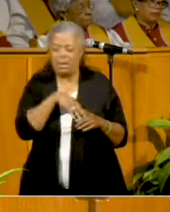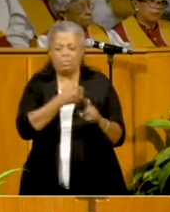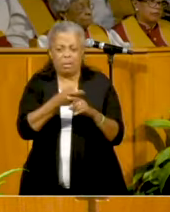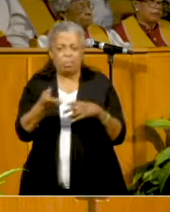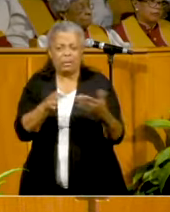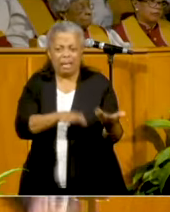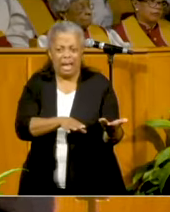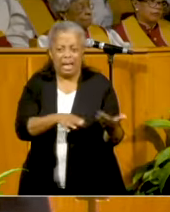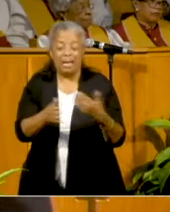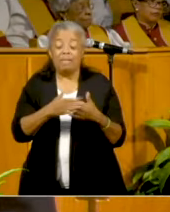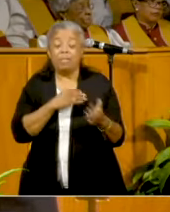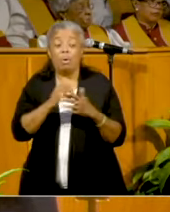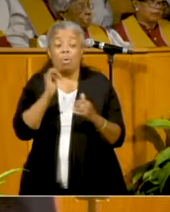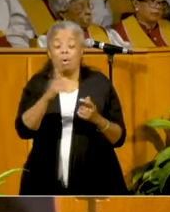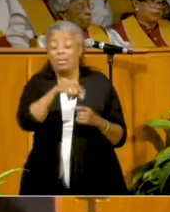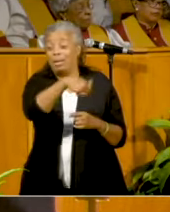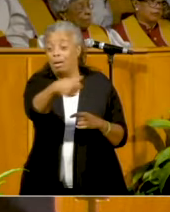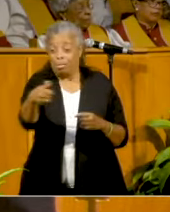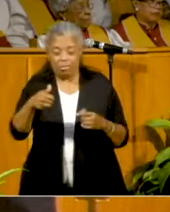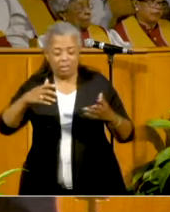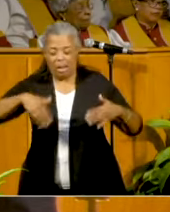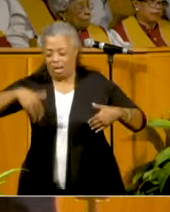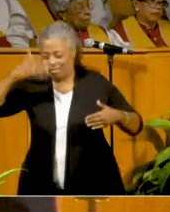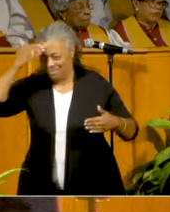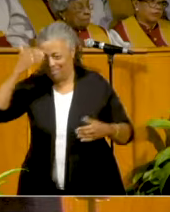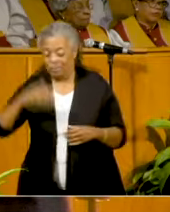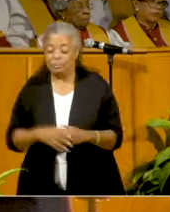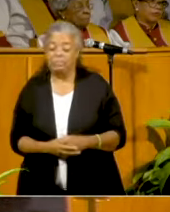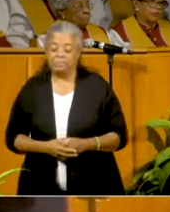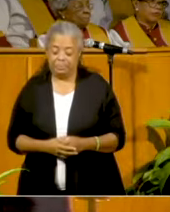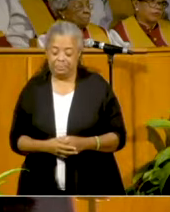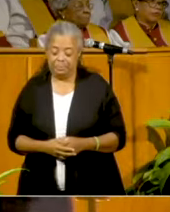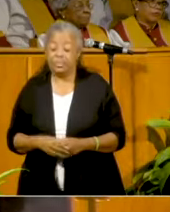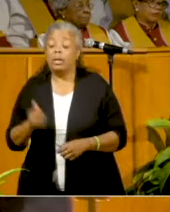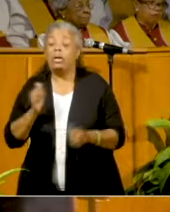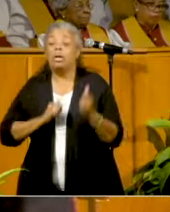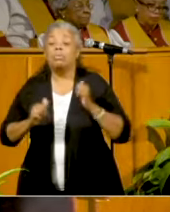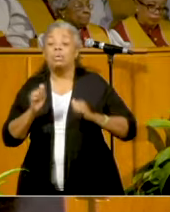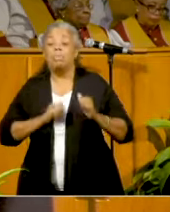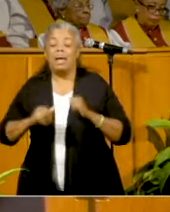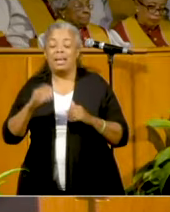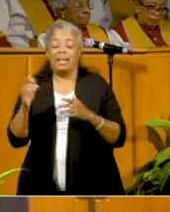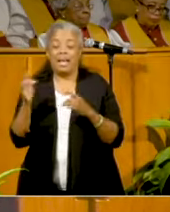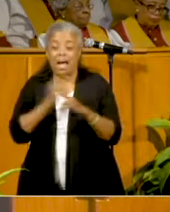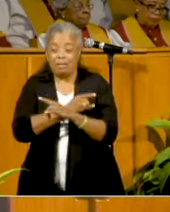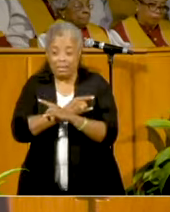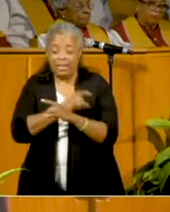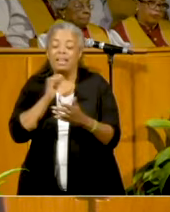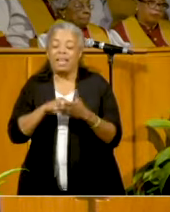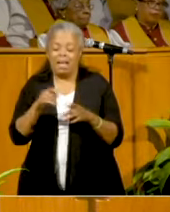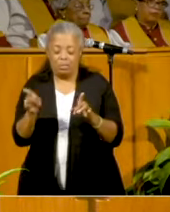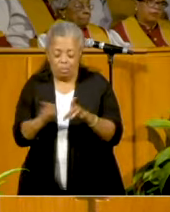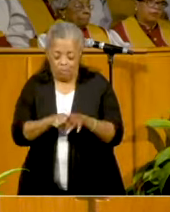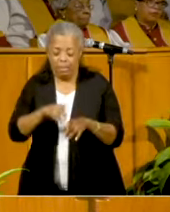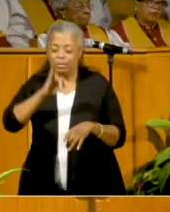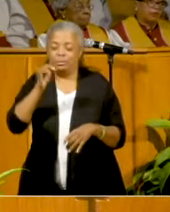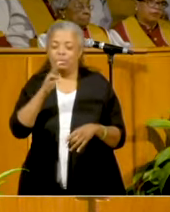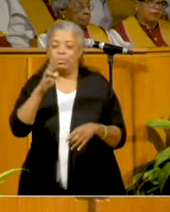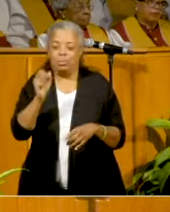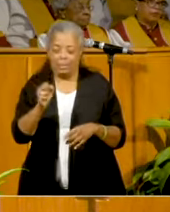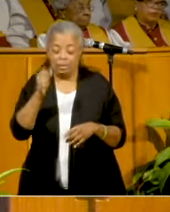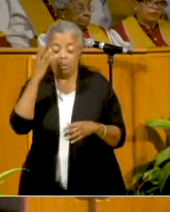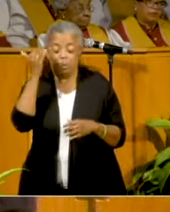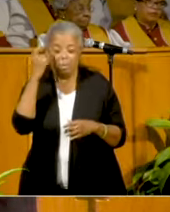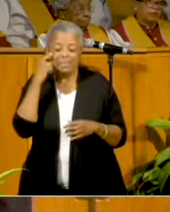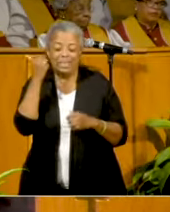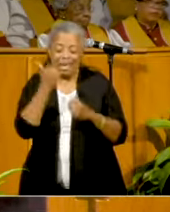die, even though all the other characters do not yet. Dramatic irony is at play with Judas. Because